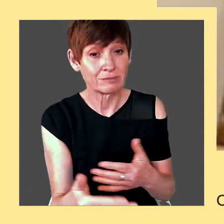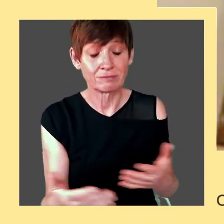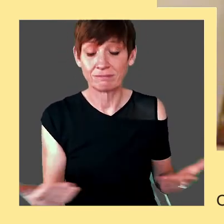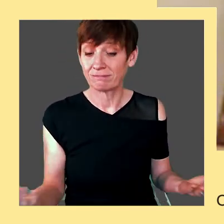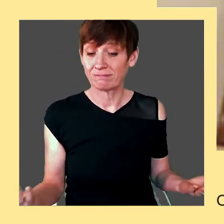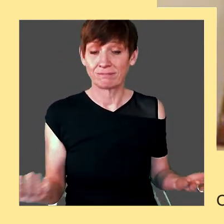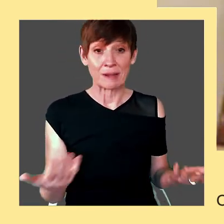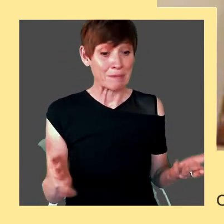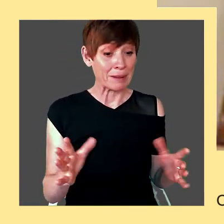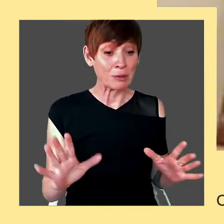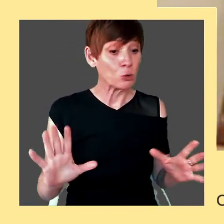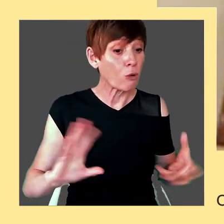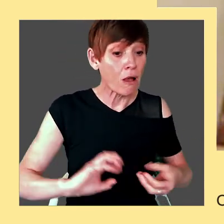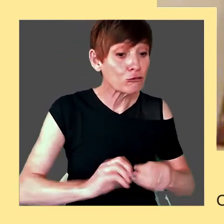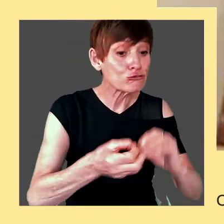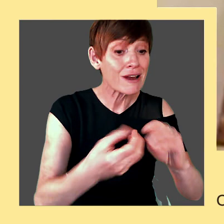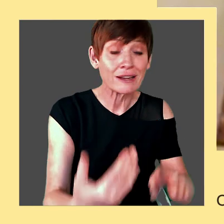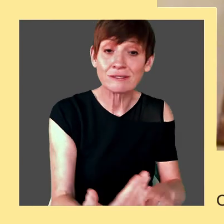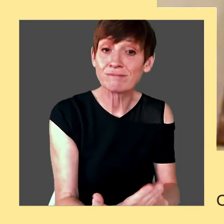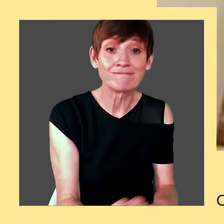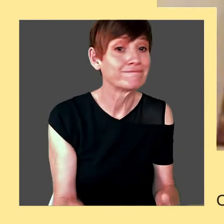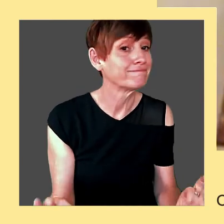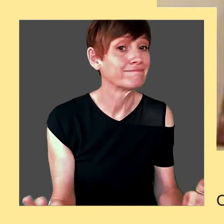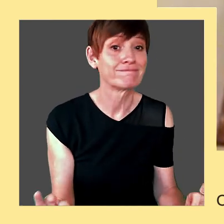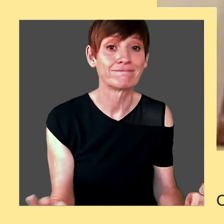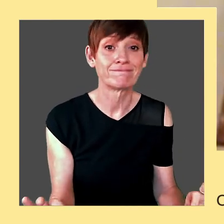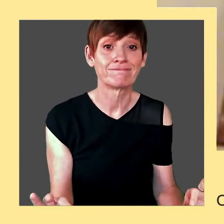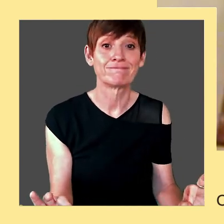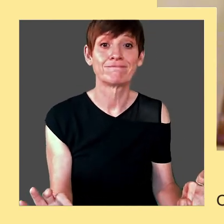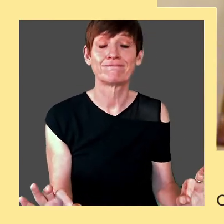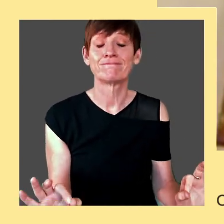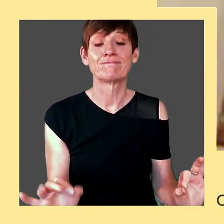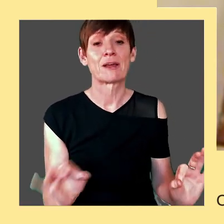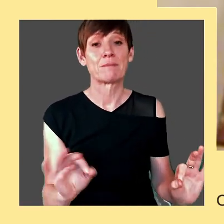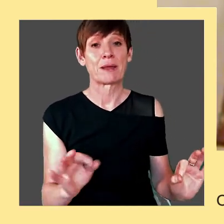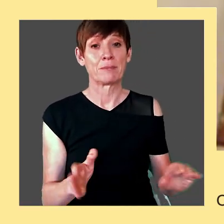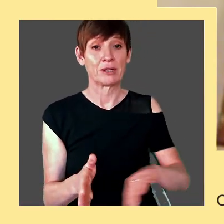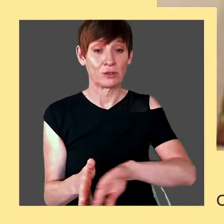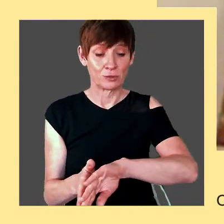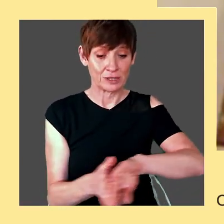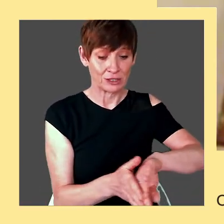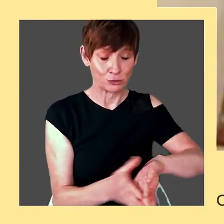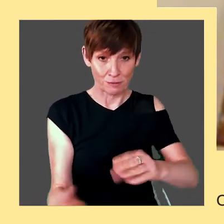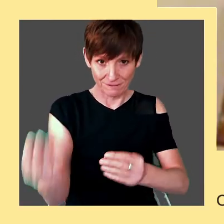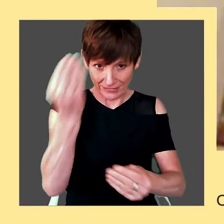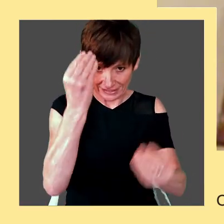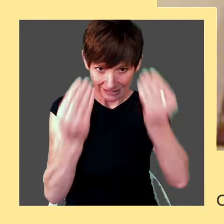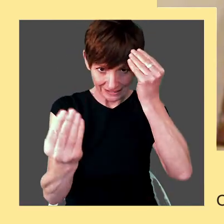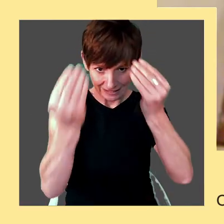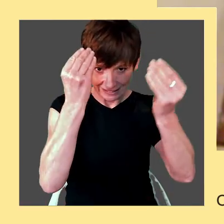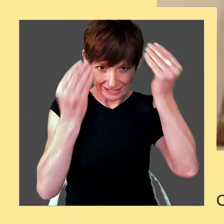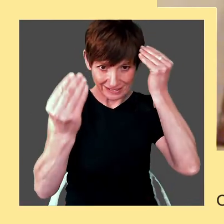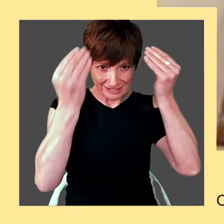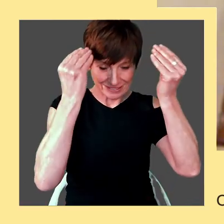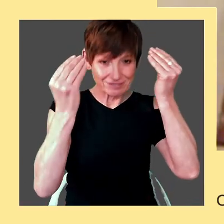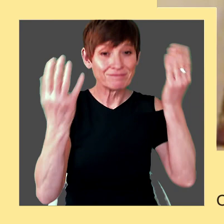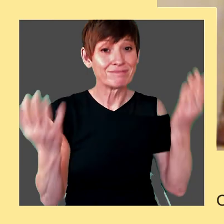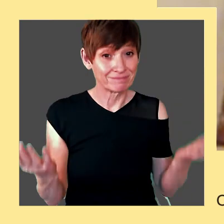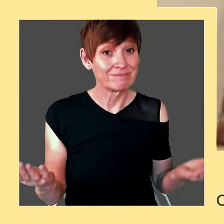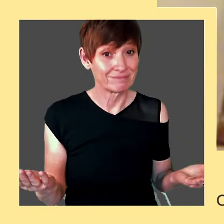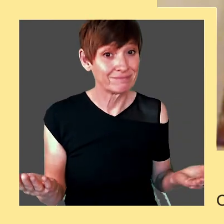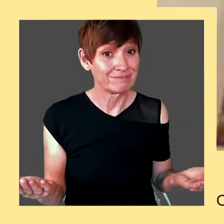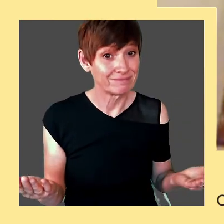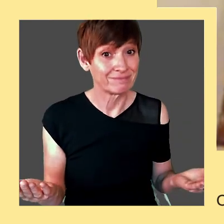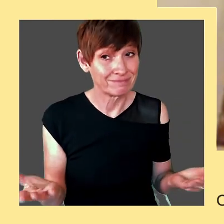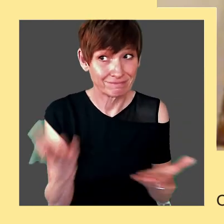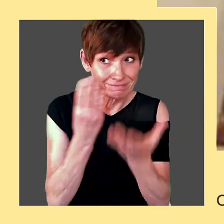I said to Sarah, sometimes we need to put feet or mind. If we have a problem. If you